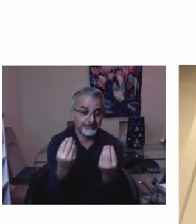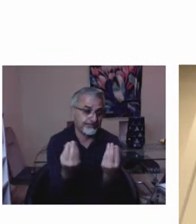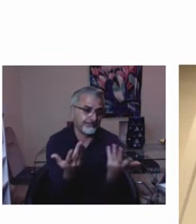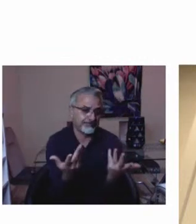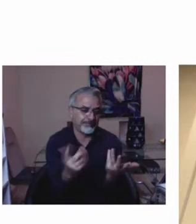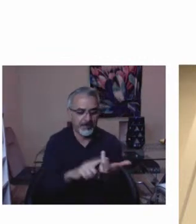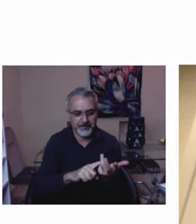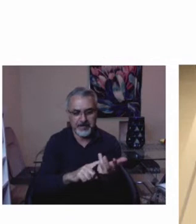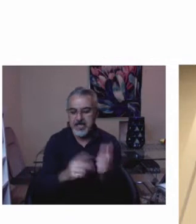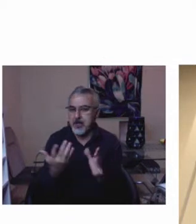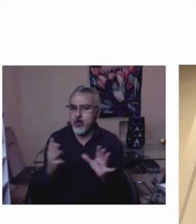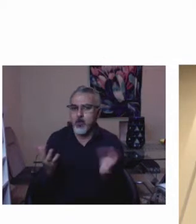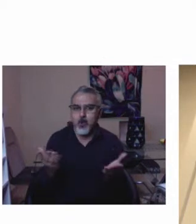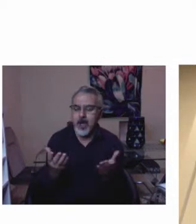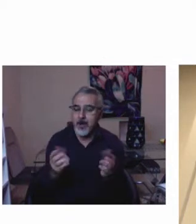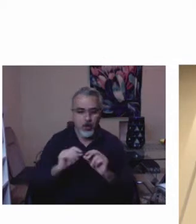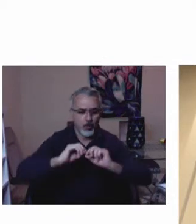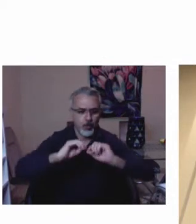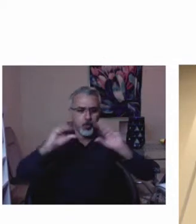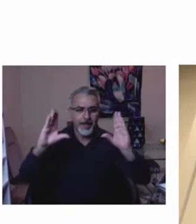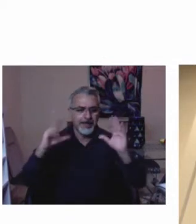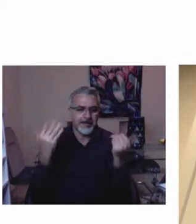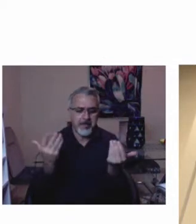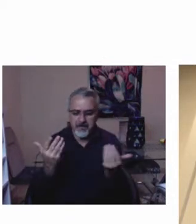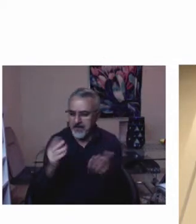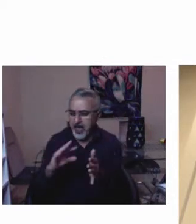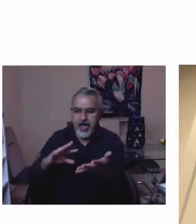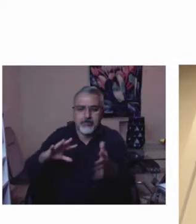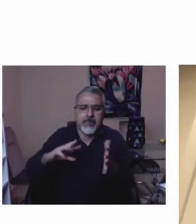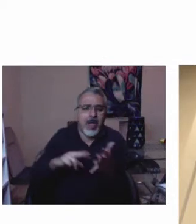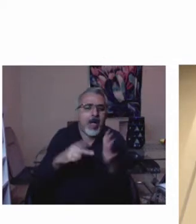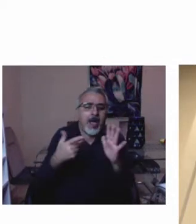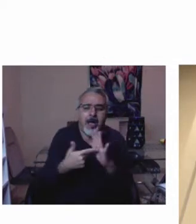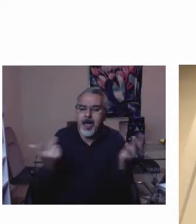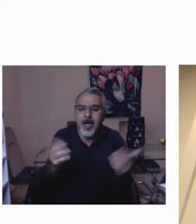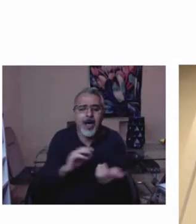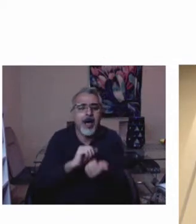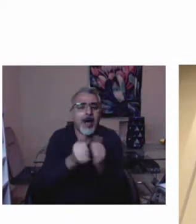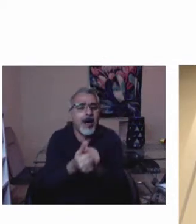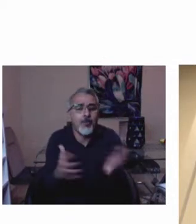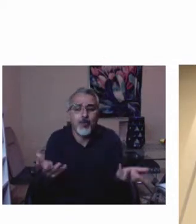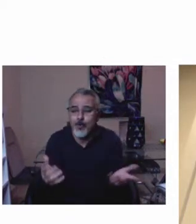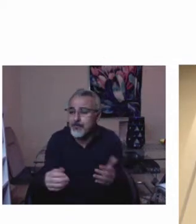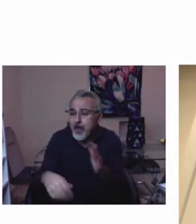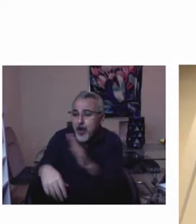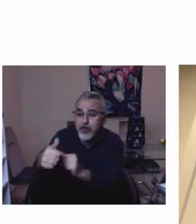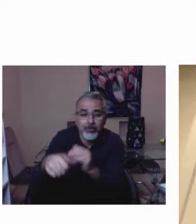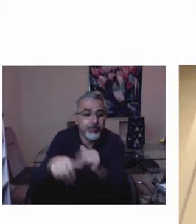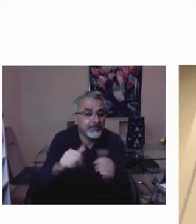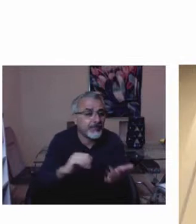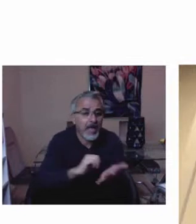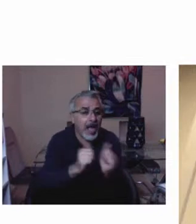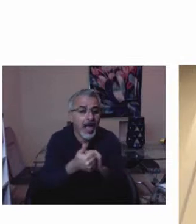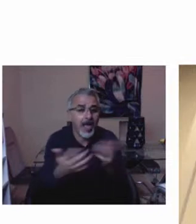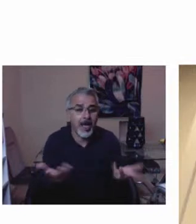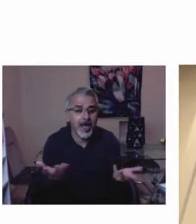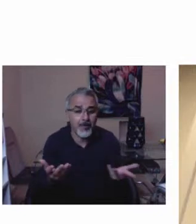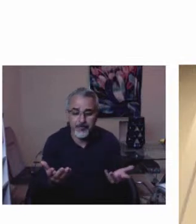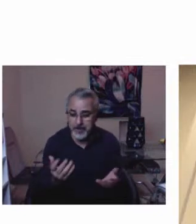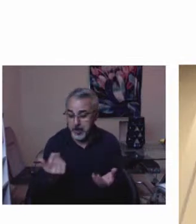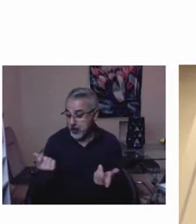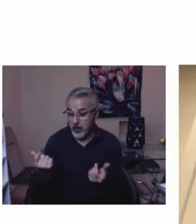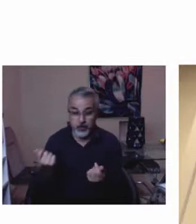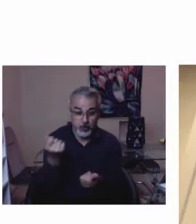just the amount of money invested? Should we be developing a youth marker similar to the gender marker, or should we